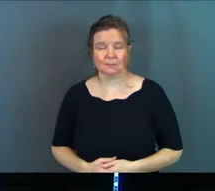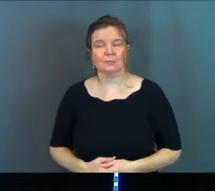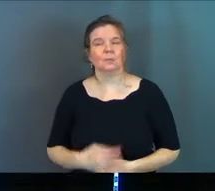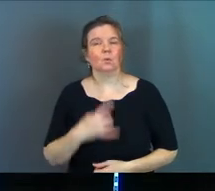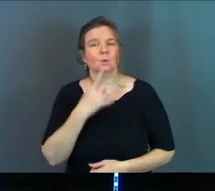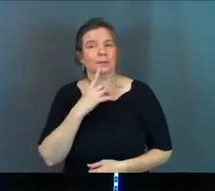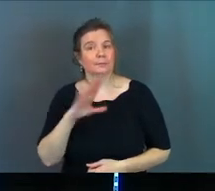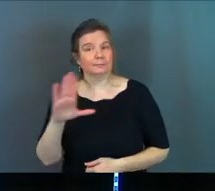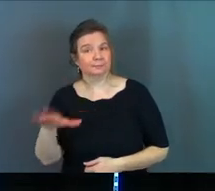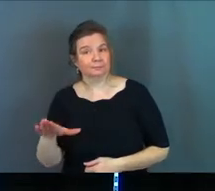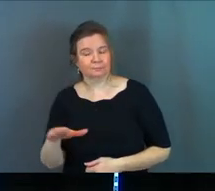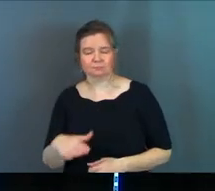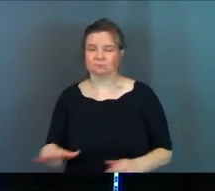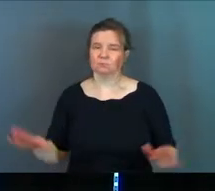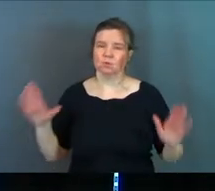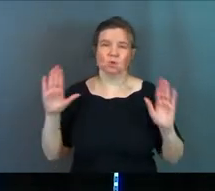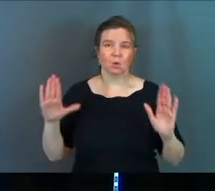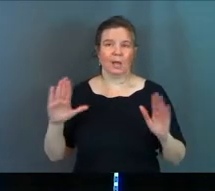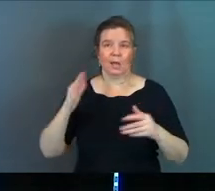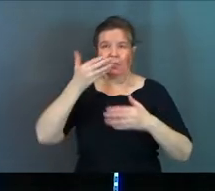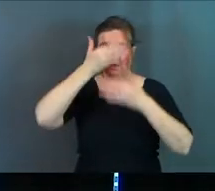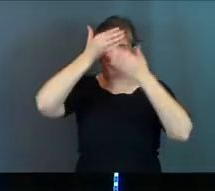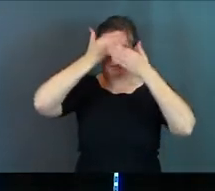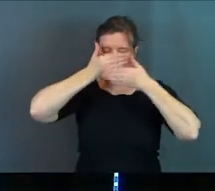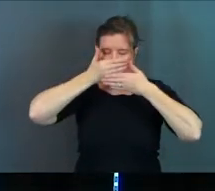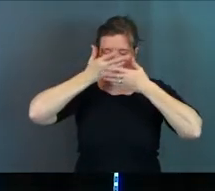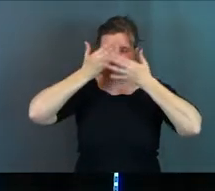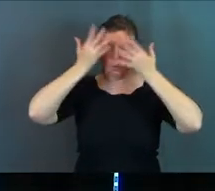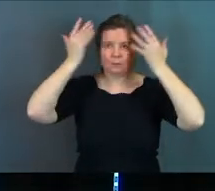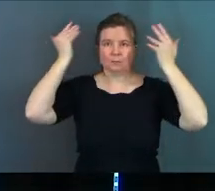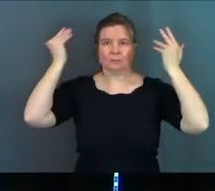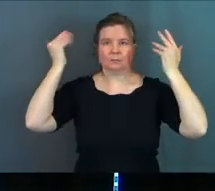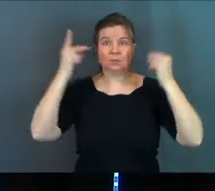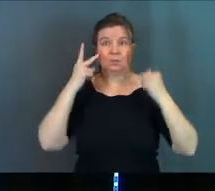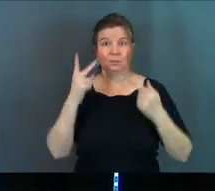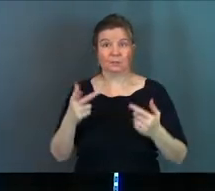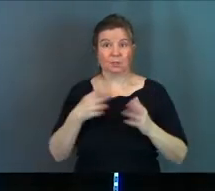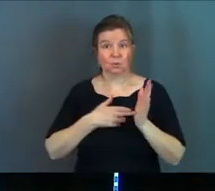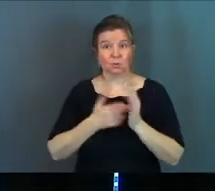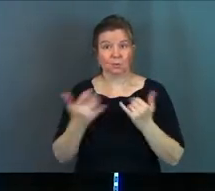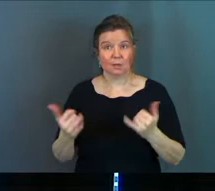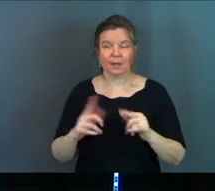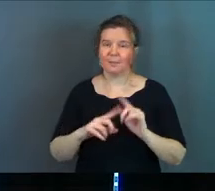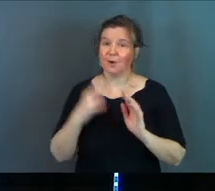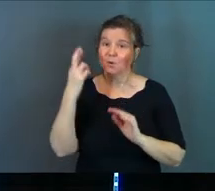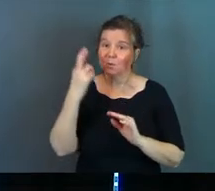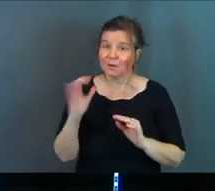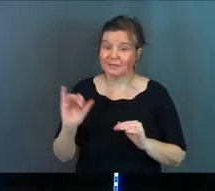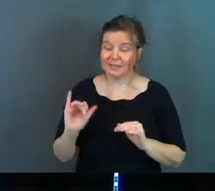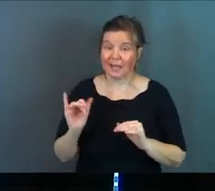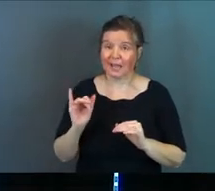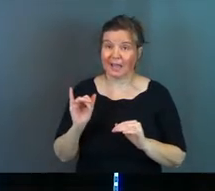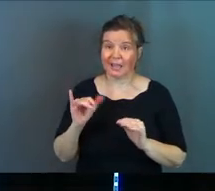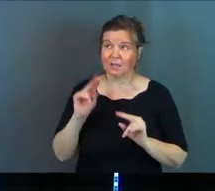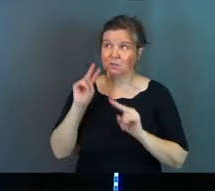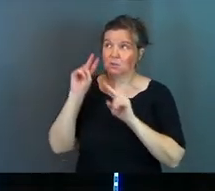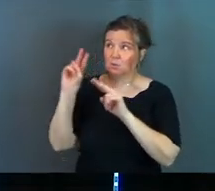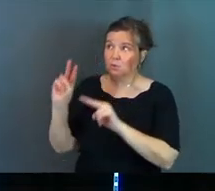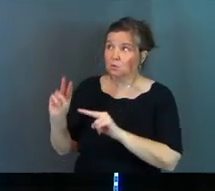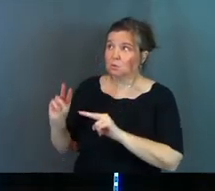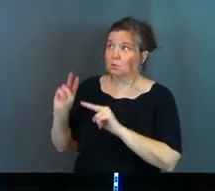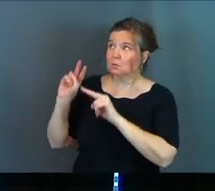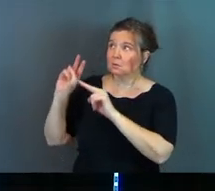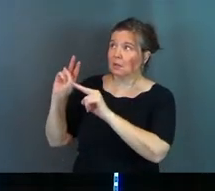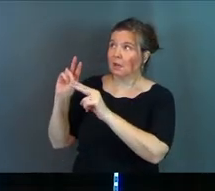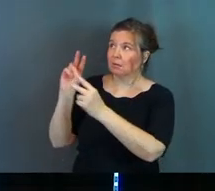So it says, hey, it's great that the veil is gone and you can see truth now. But realize as you stare into